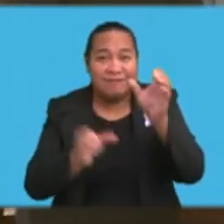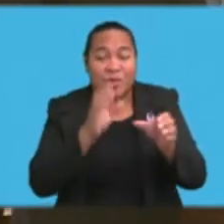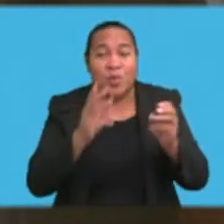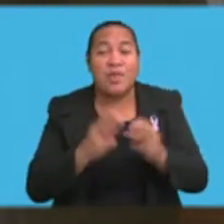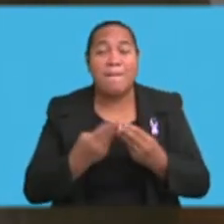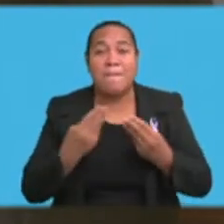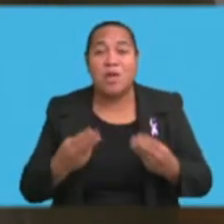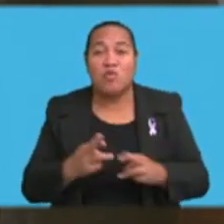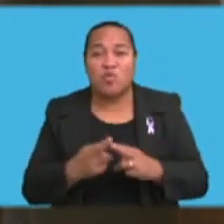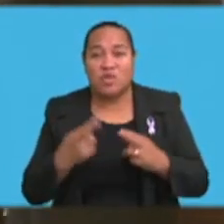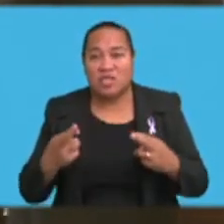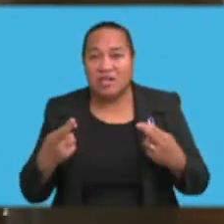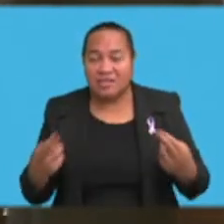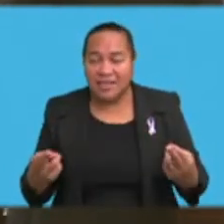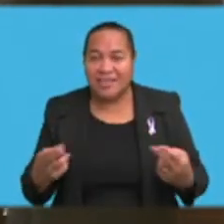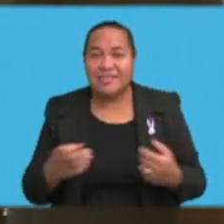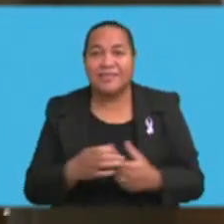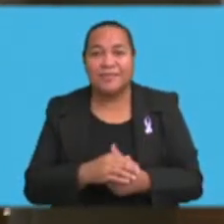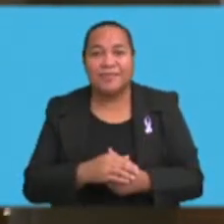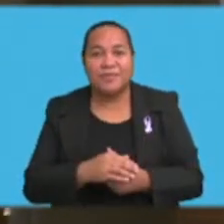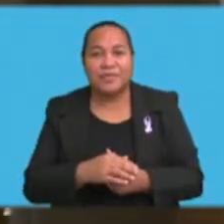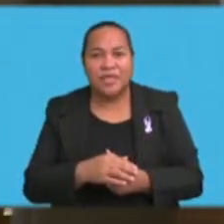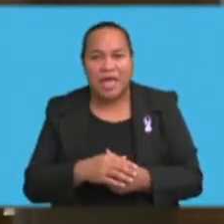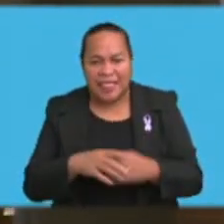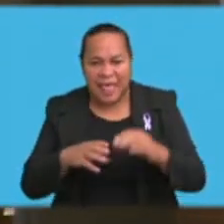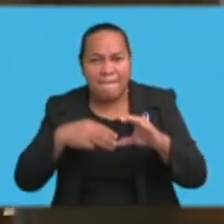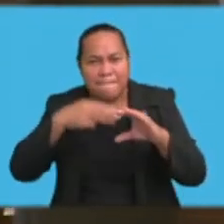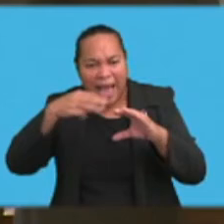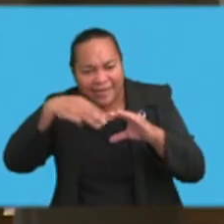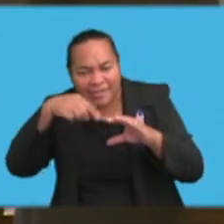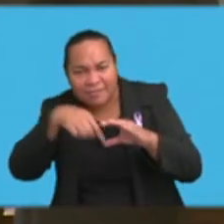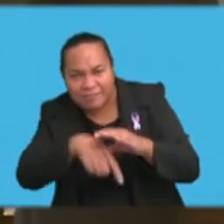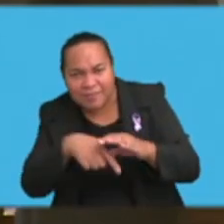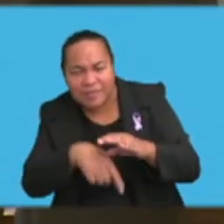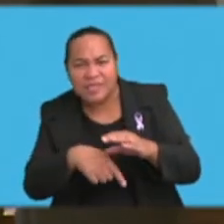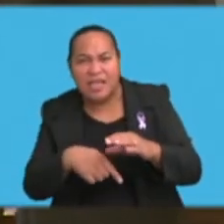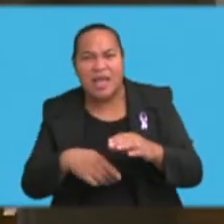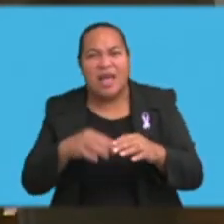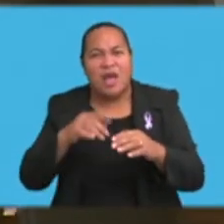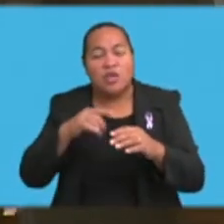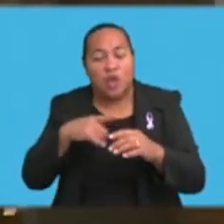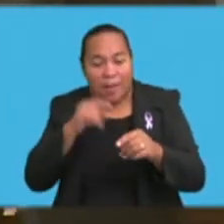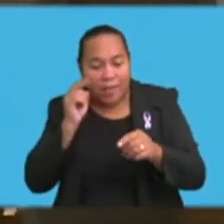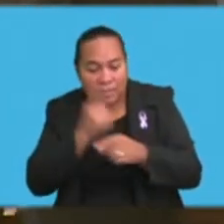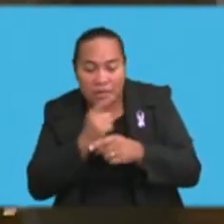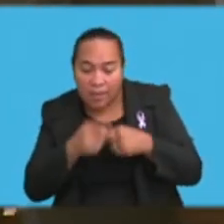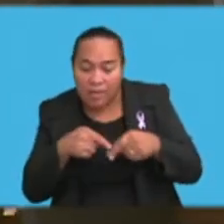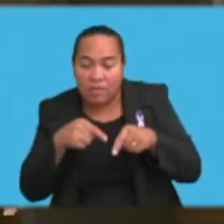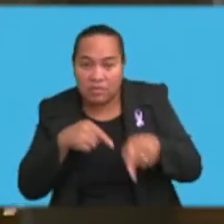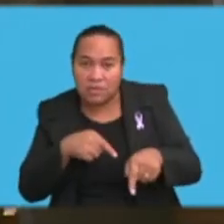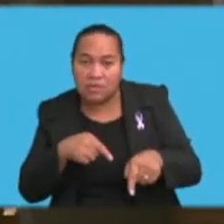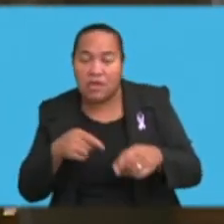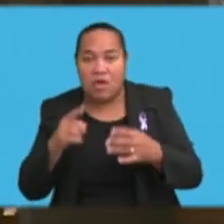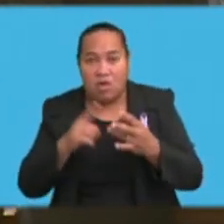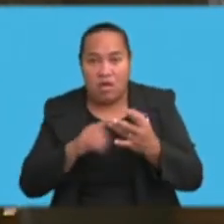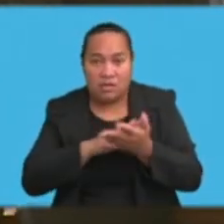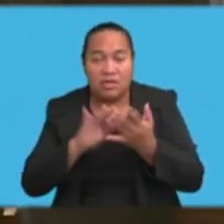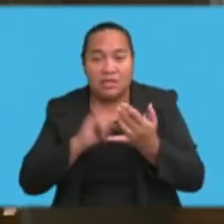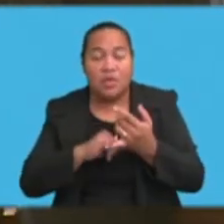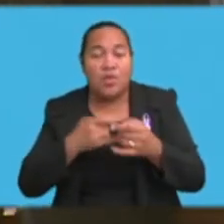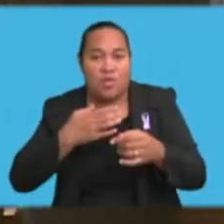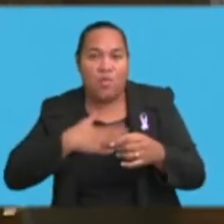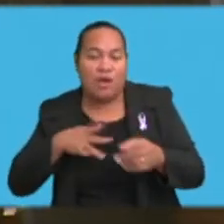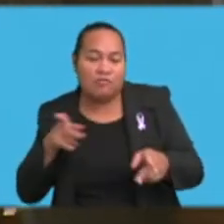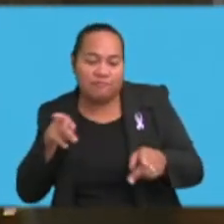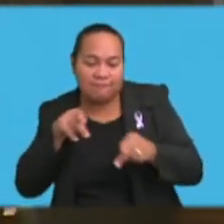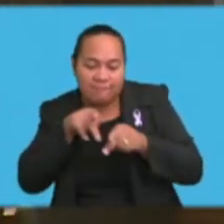Resources, on the mining and quarrying industry, occupational safety, because that is a sector that we will also want to be able